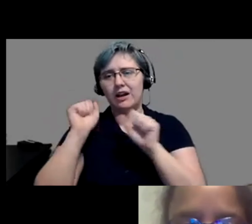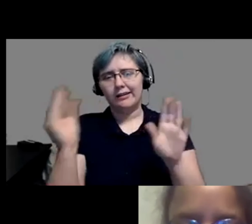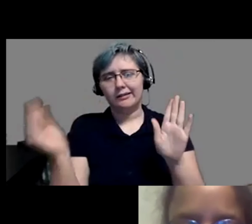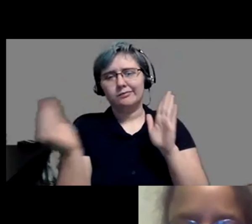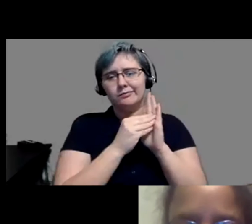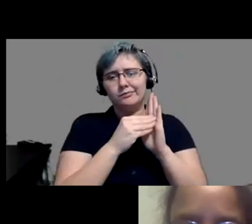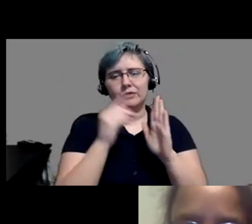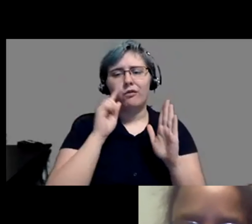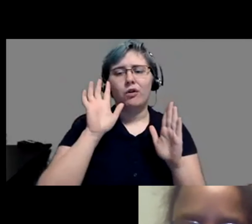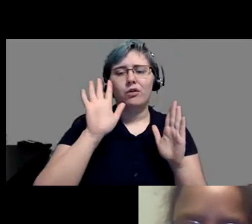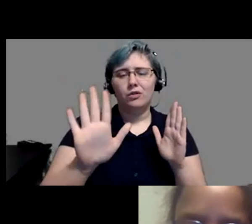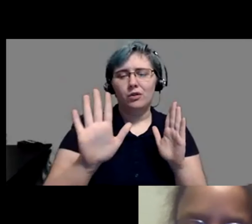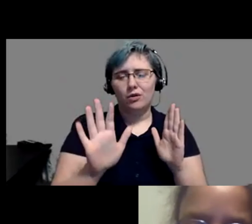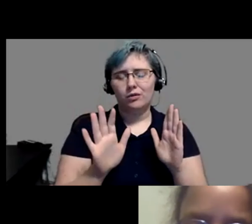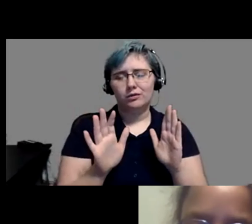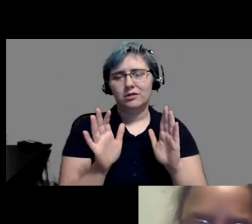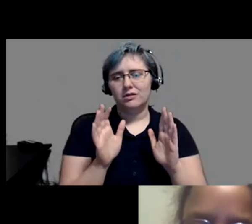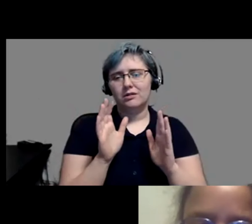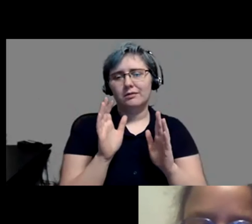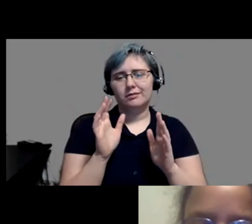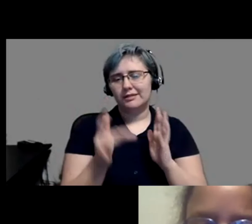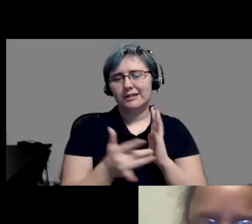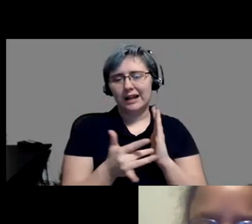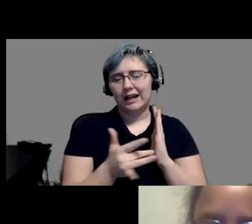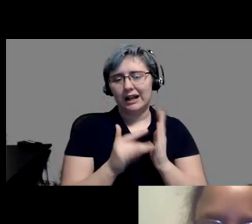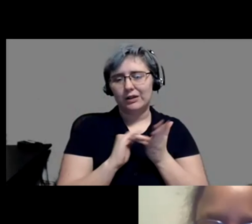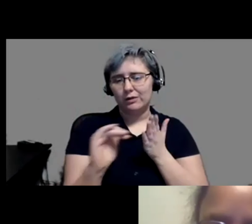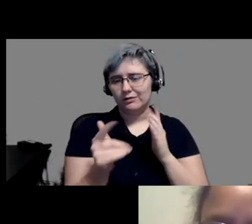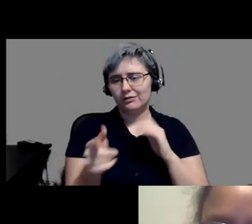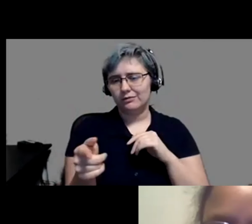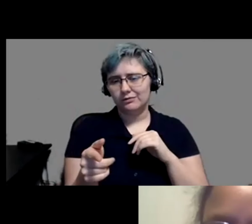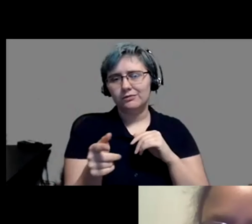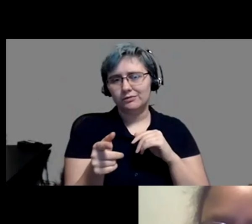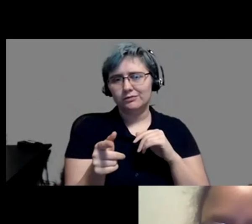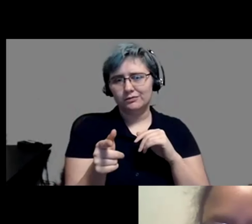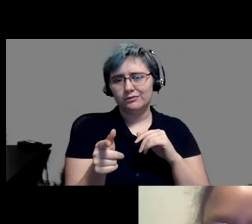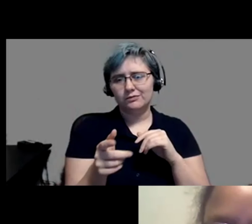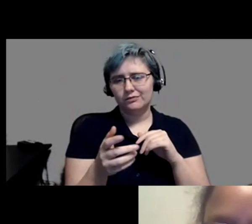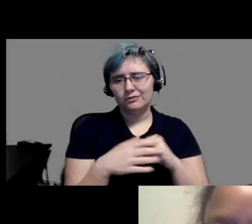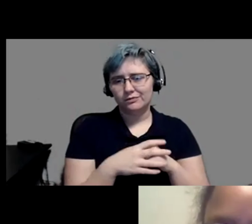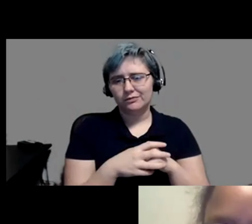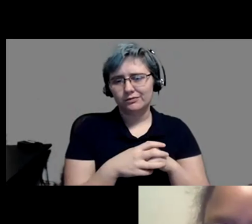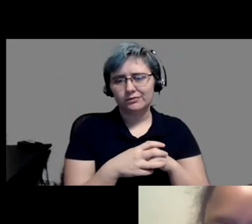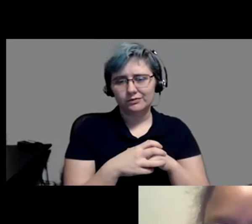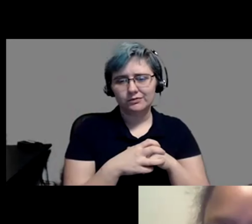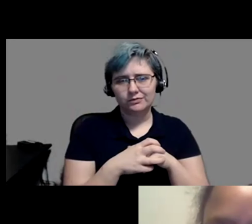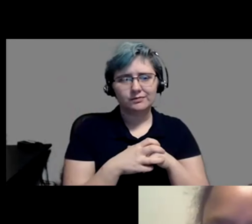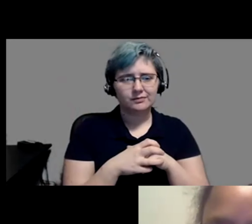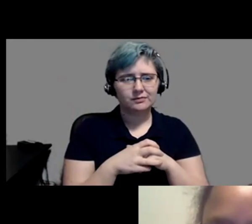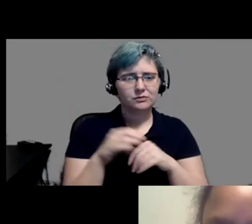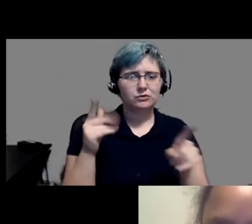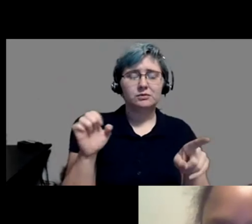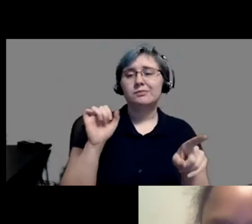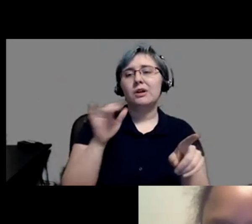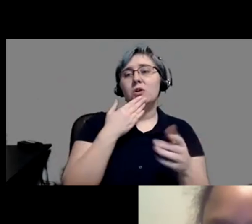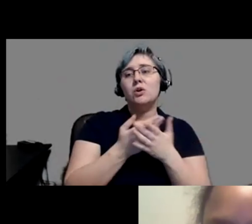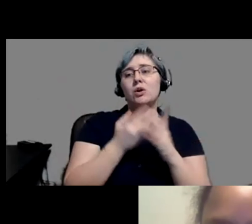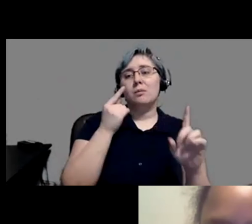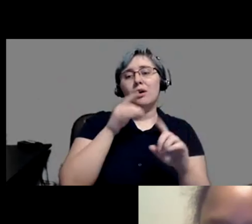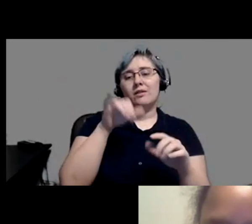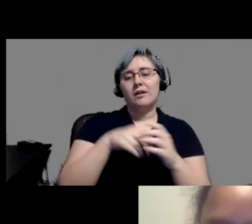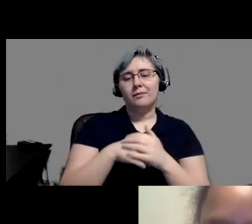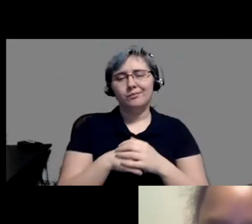with your technology stuff. Yeah. Yeah, that is a great point.